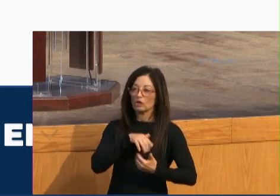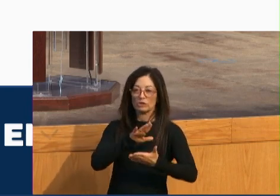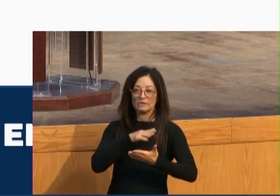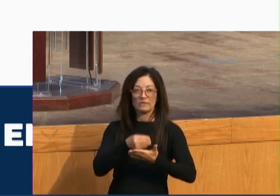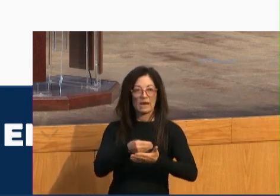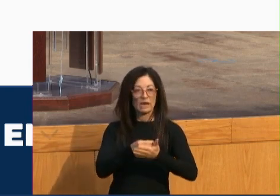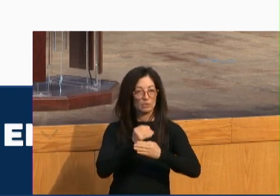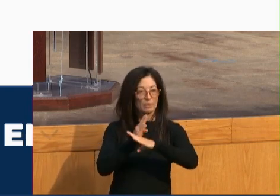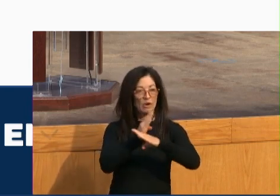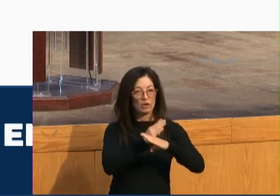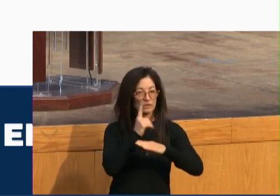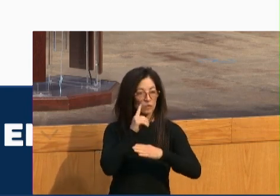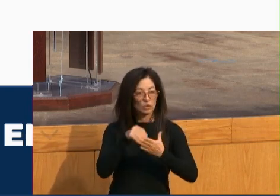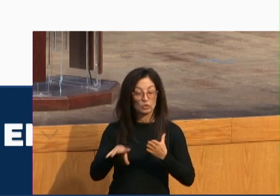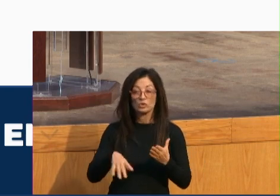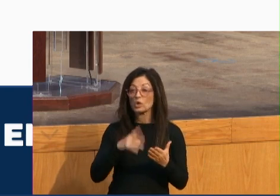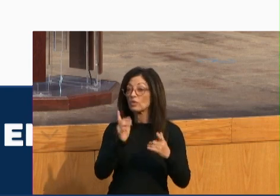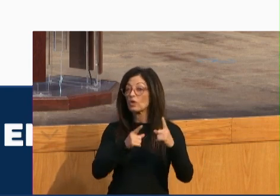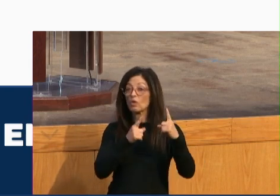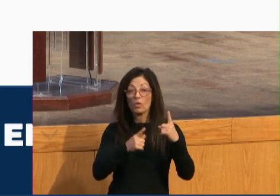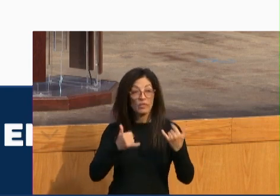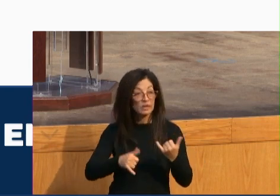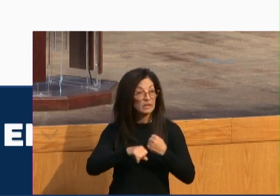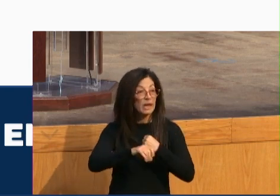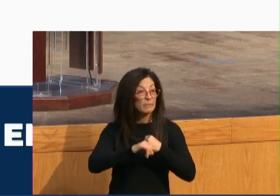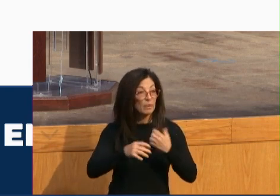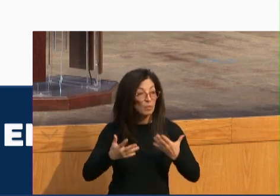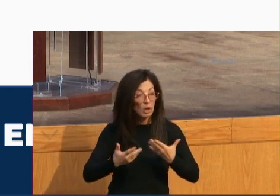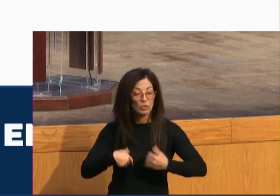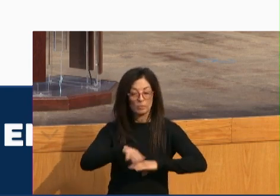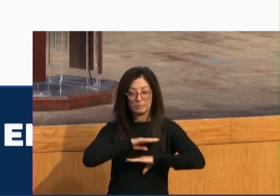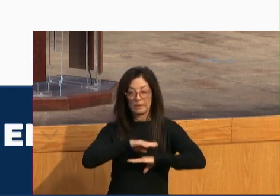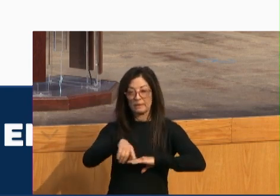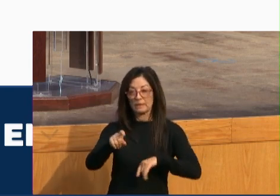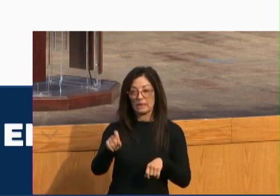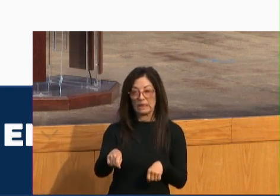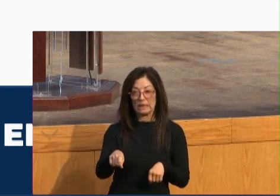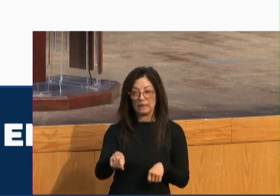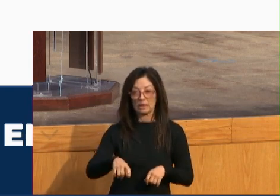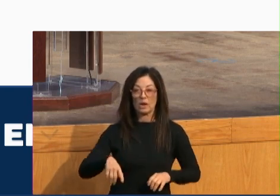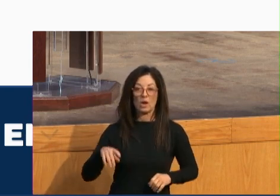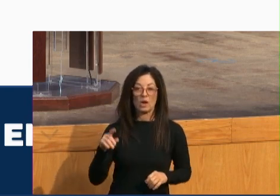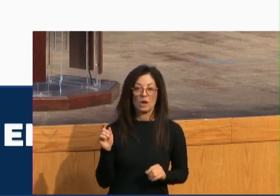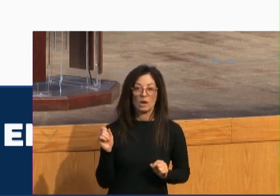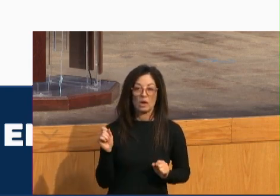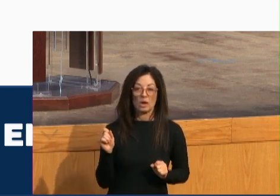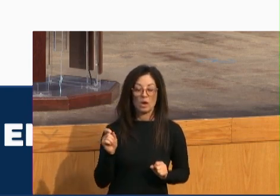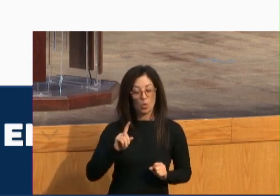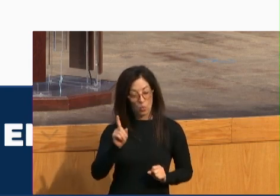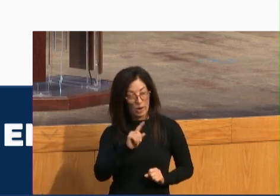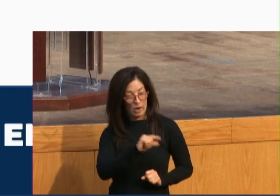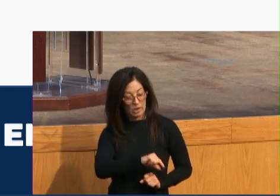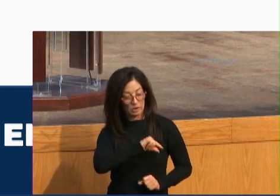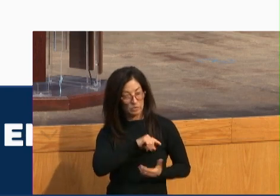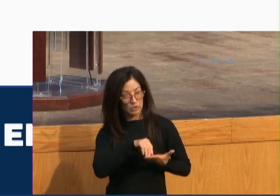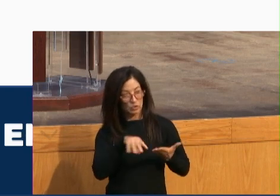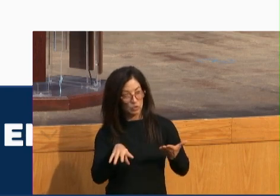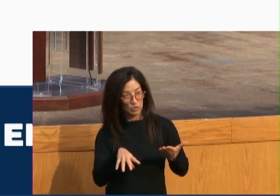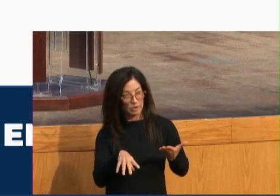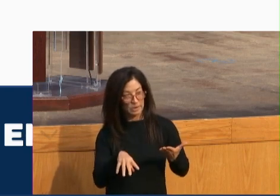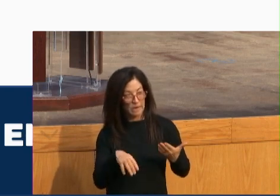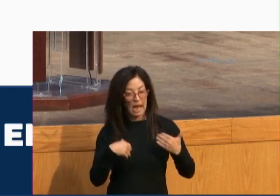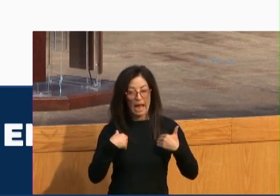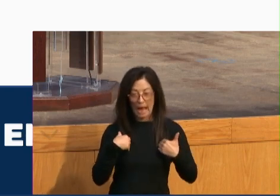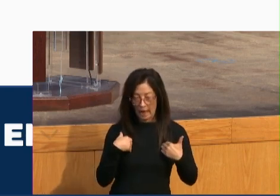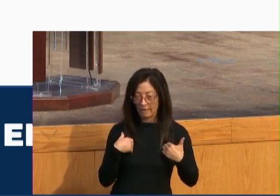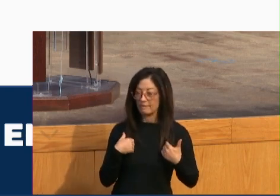So basically, the goal of the campaign is to meet the need from where Pell-eligible students have